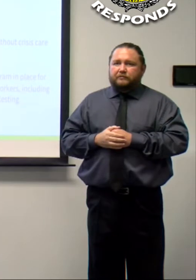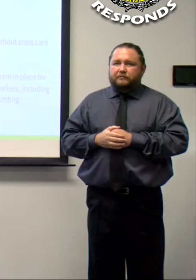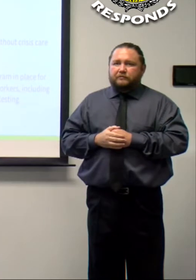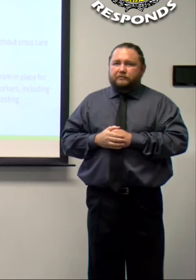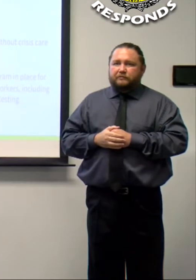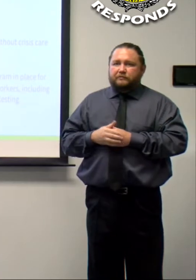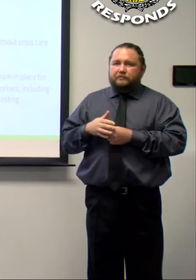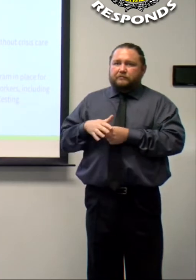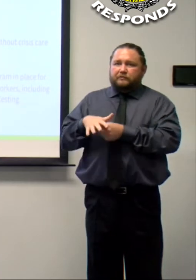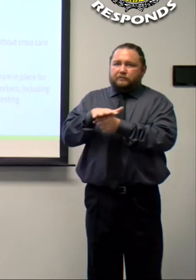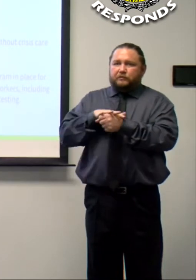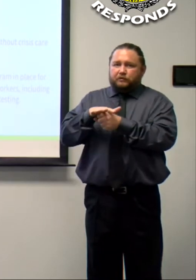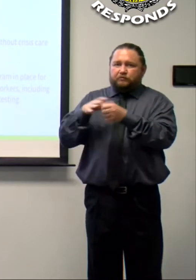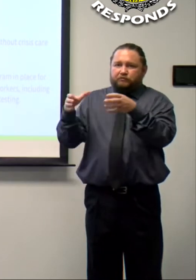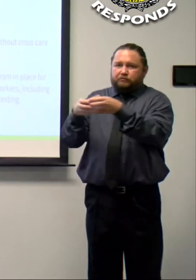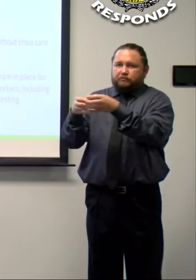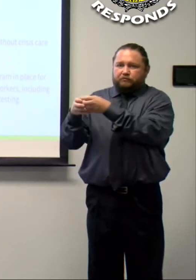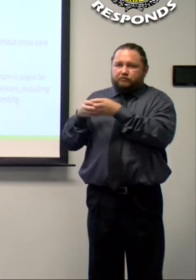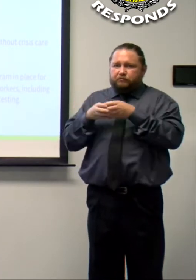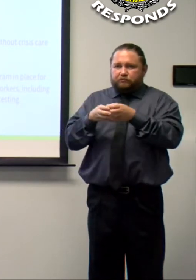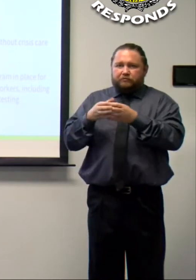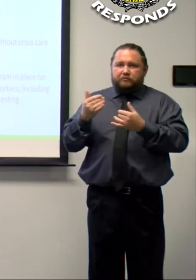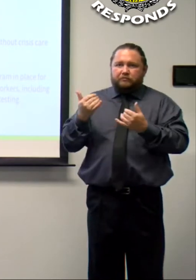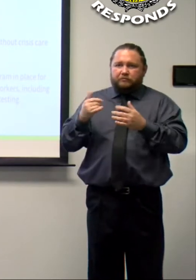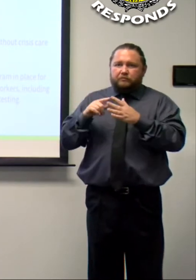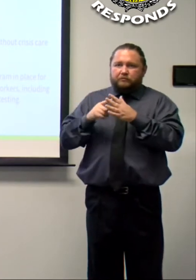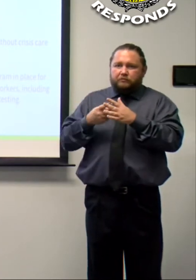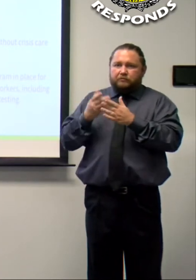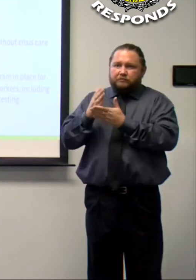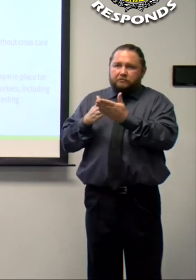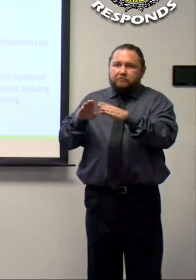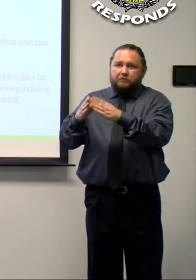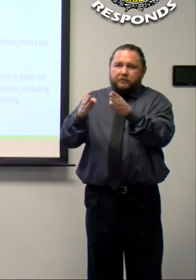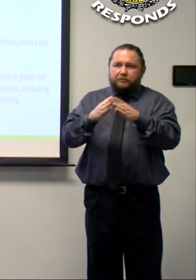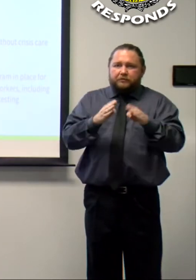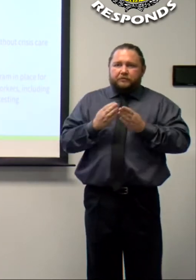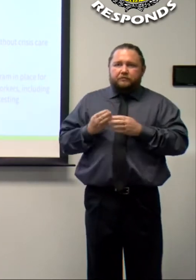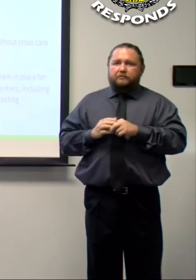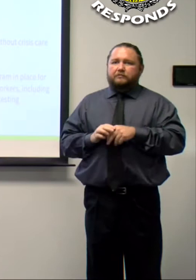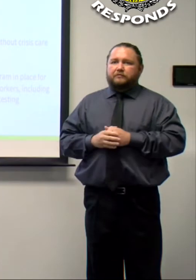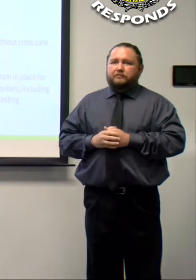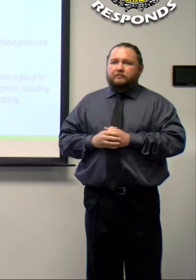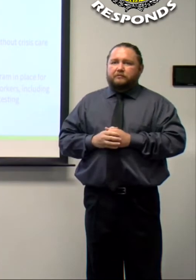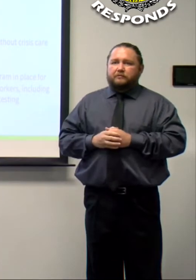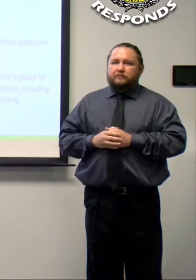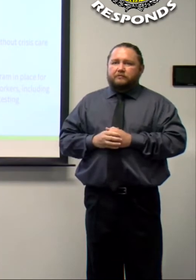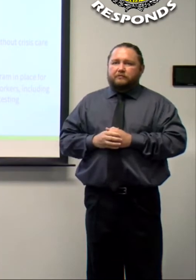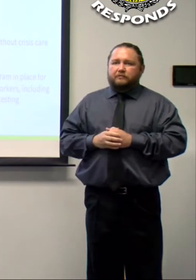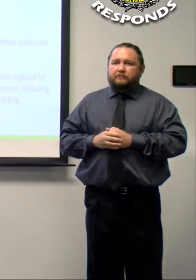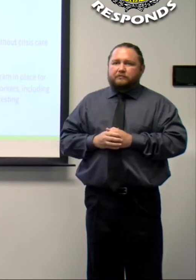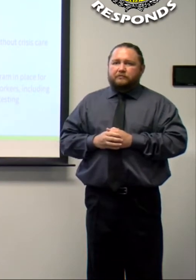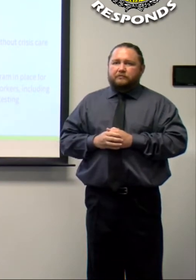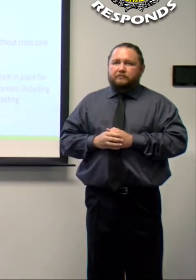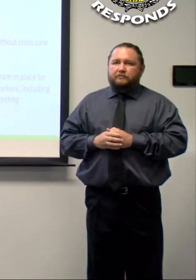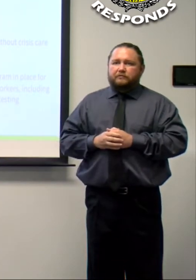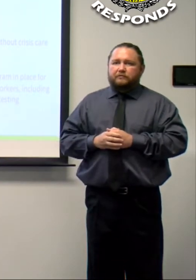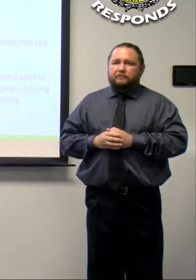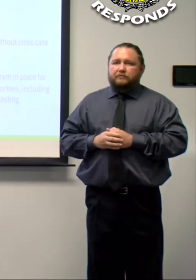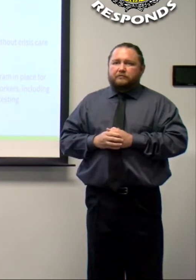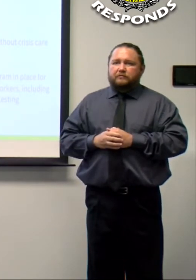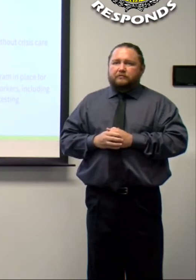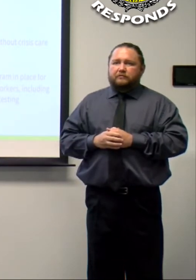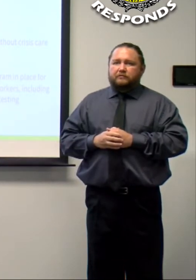are the factors that the medical experts tell us that we should begin to look